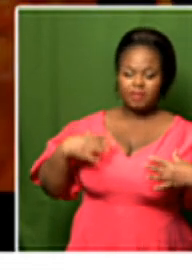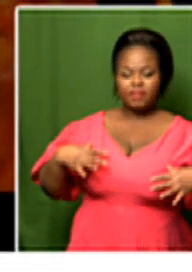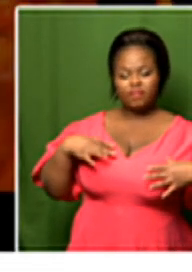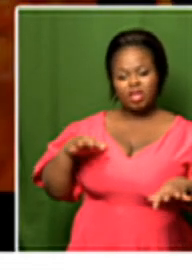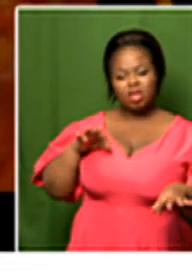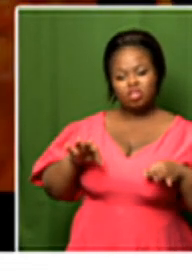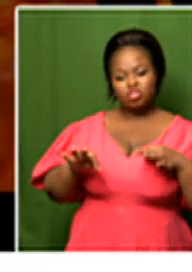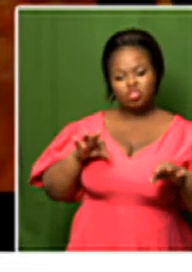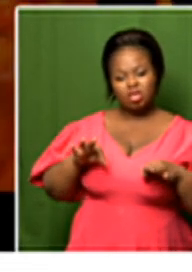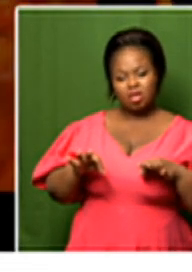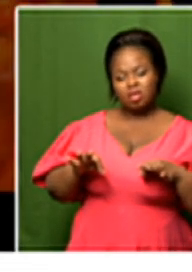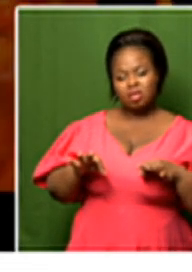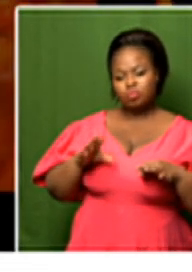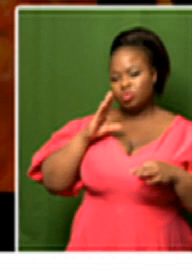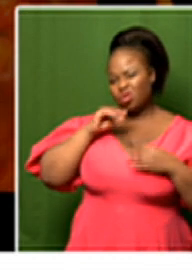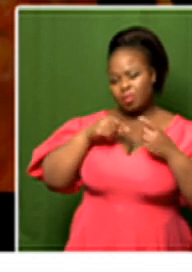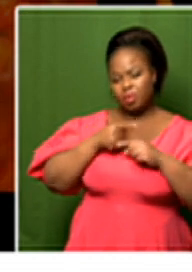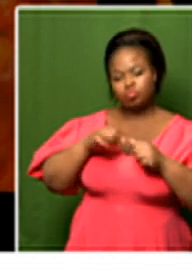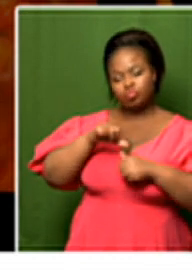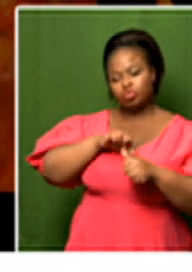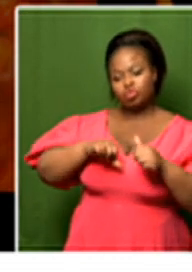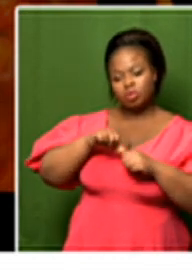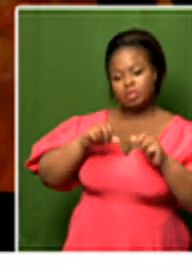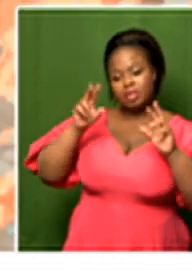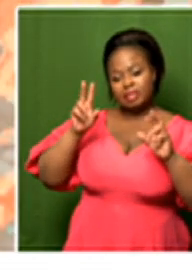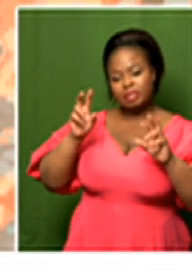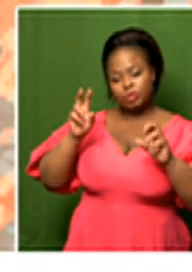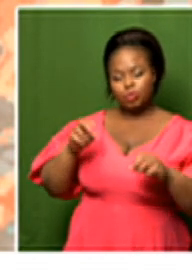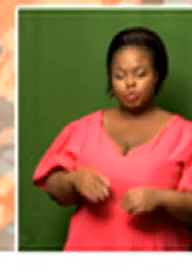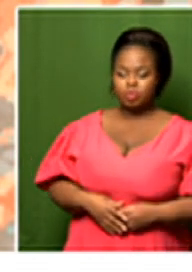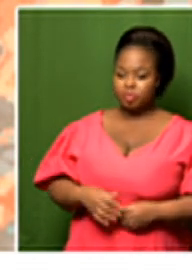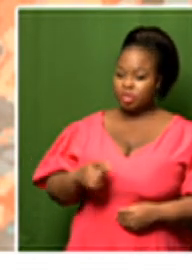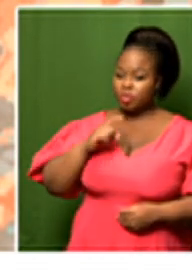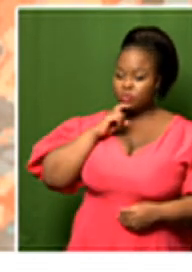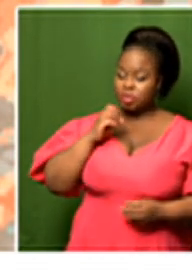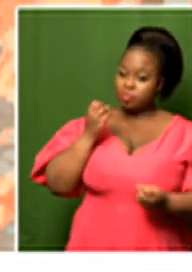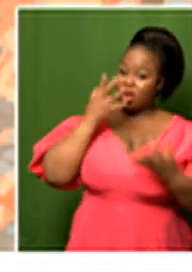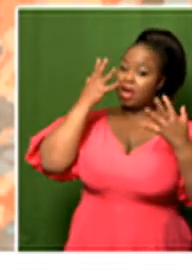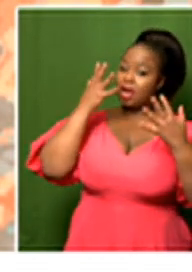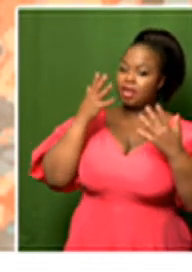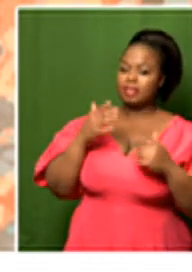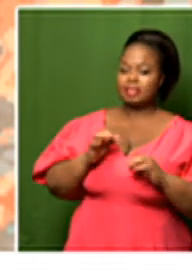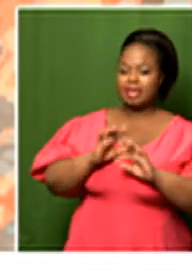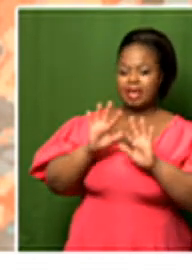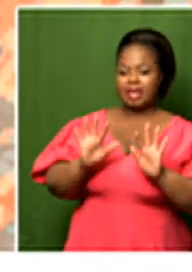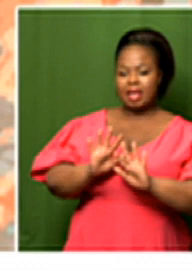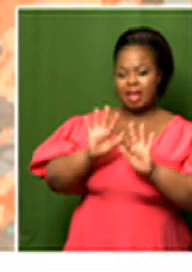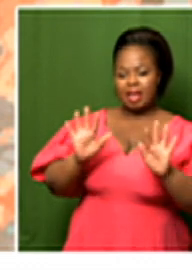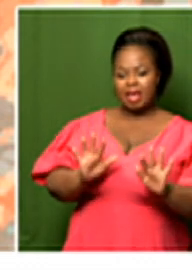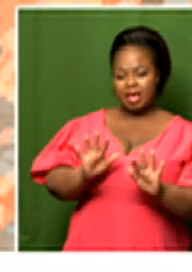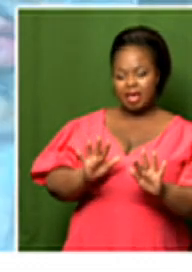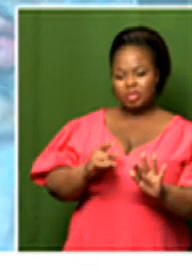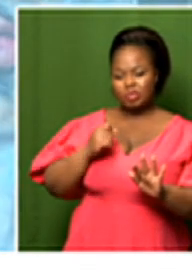kind of disguise of fashion to talk about social issues. I use a lot of bright color to